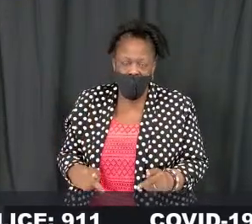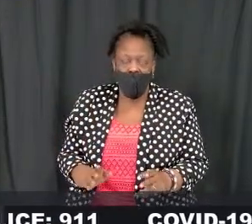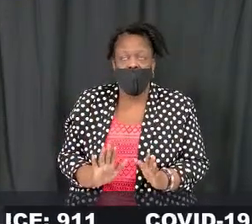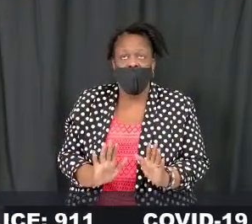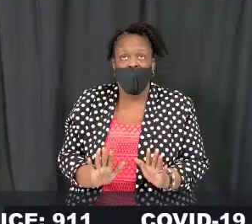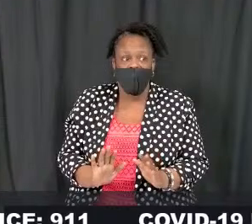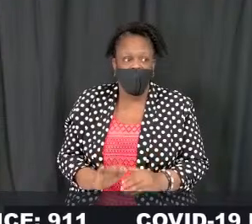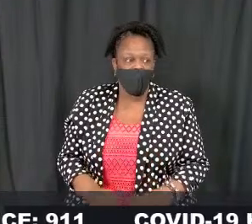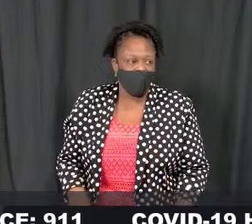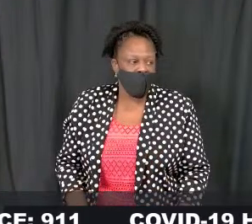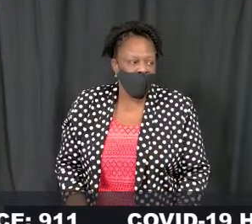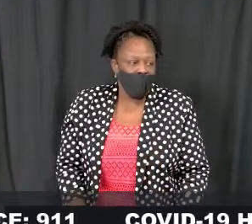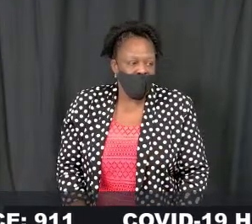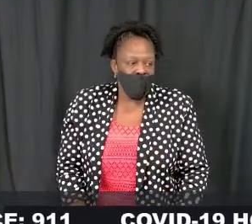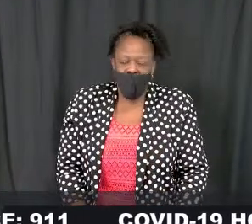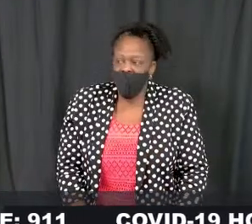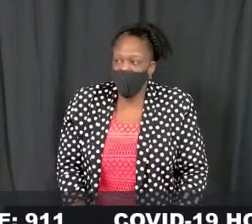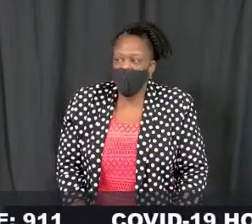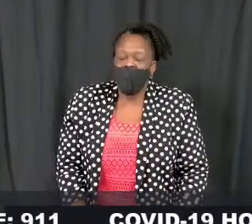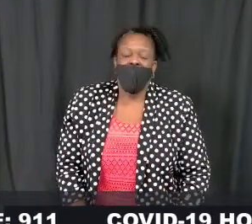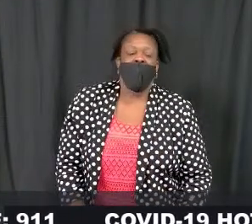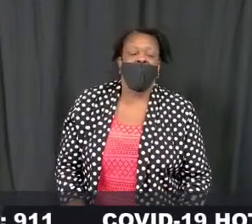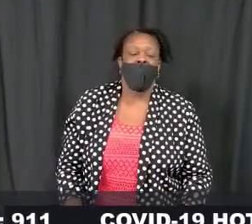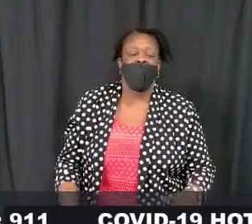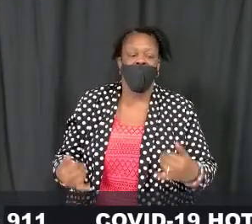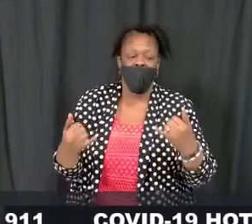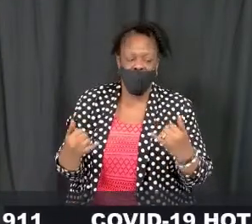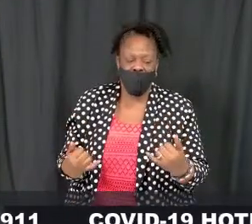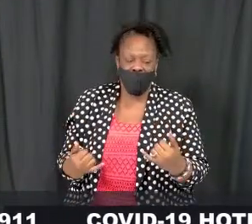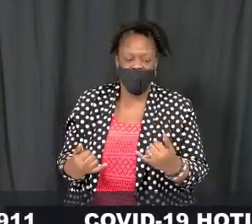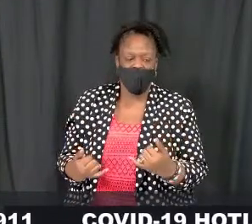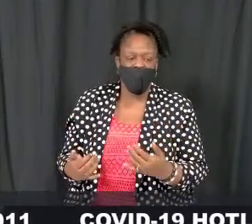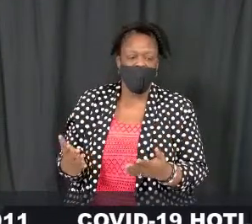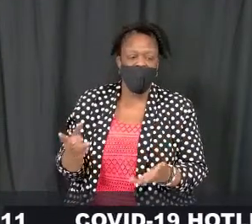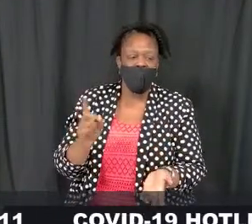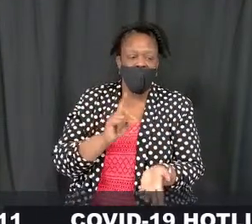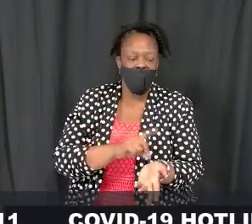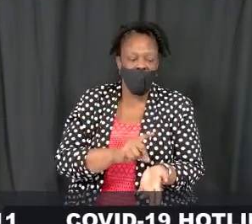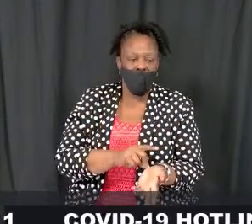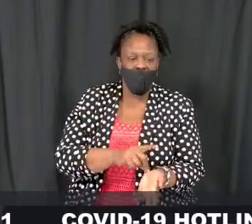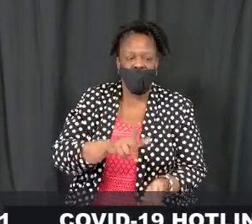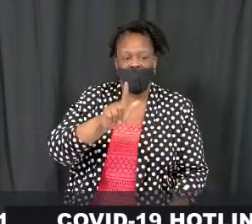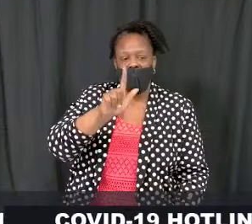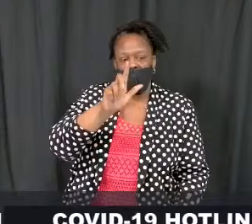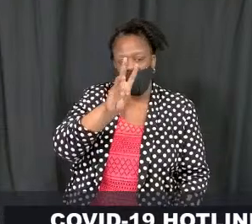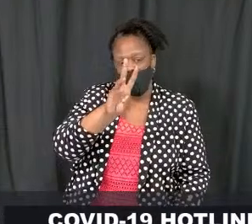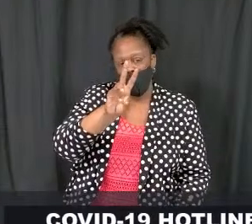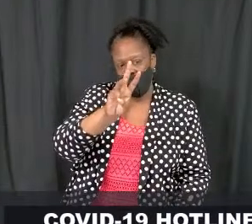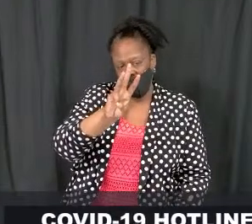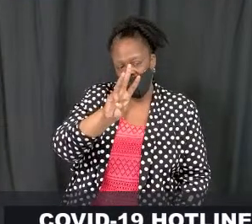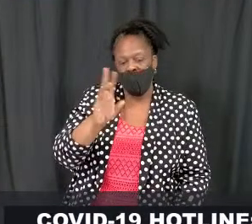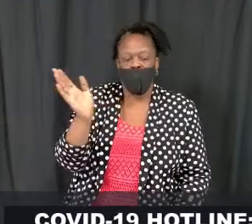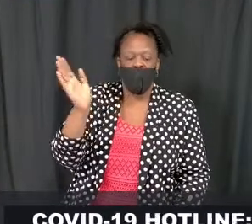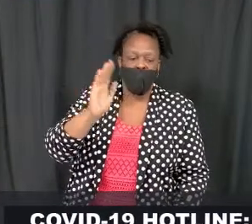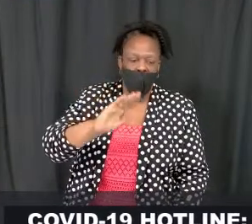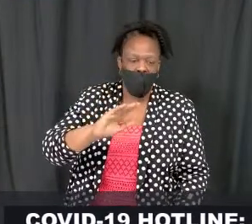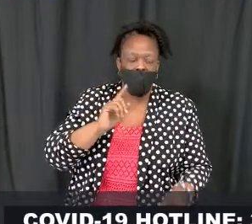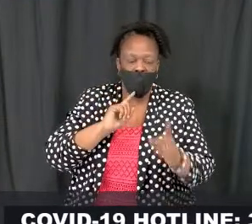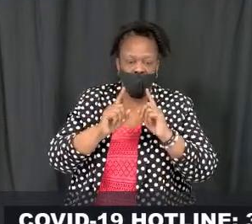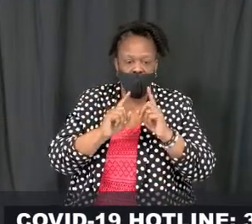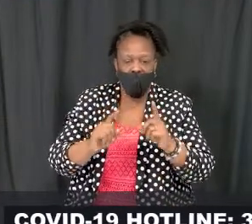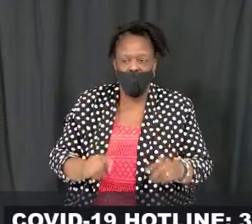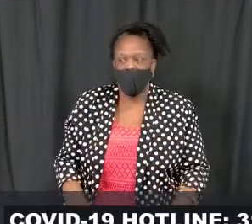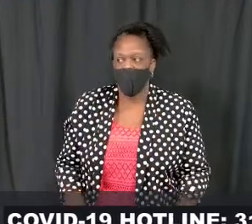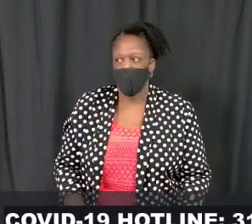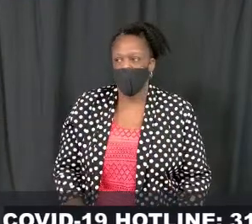propagated. I now invite our Medical Chief of Staff, Dr. Cameron Wilkinson, to give